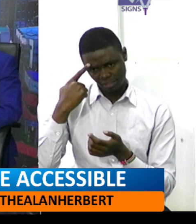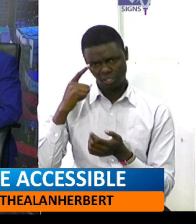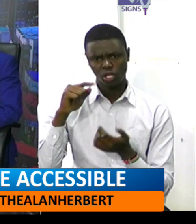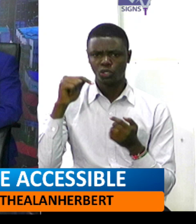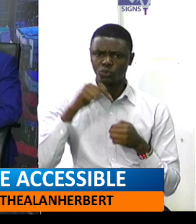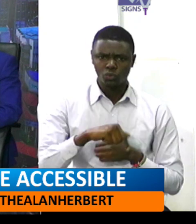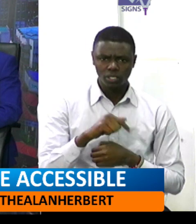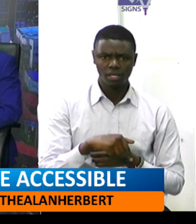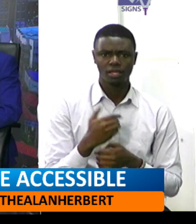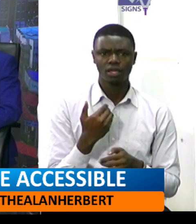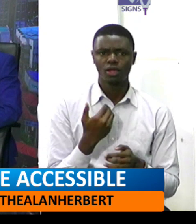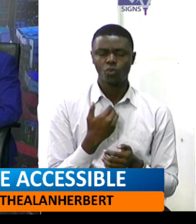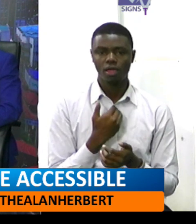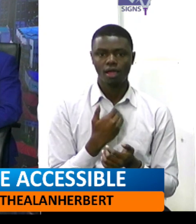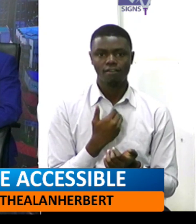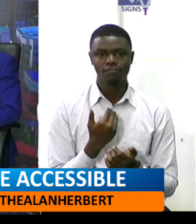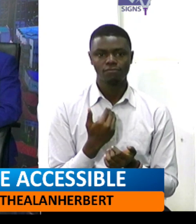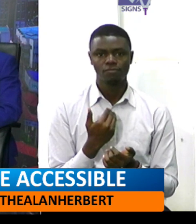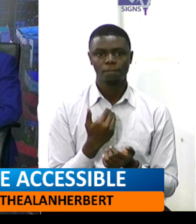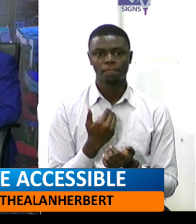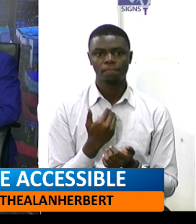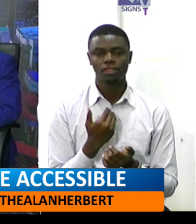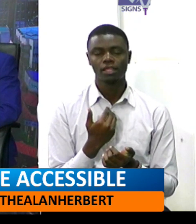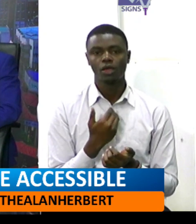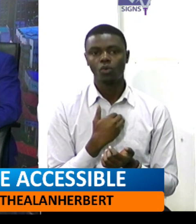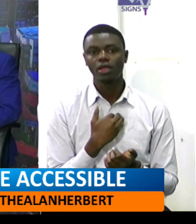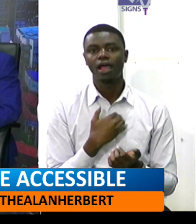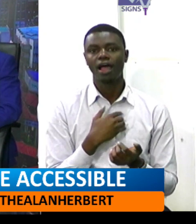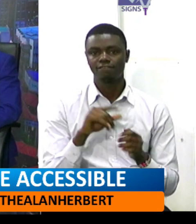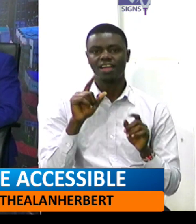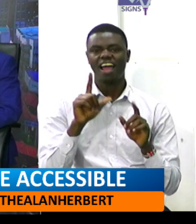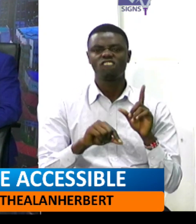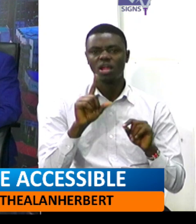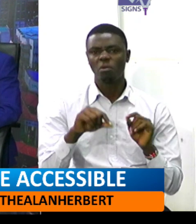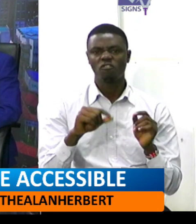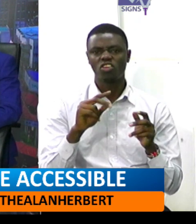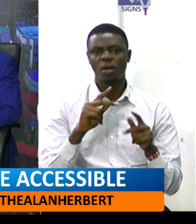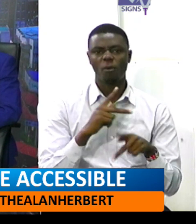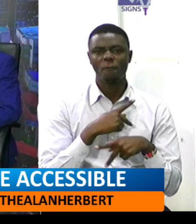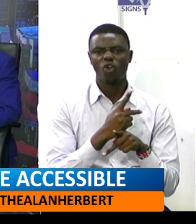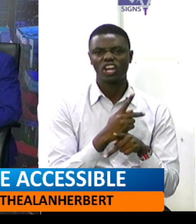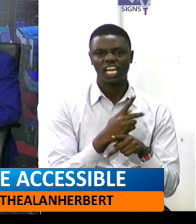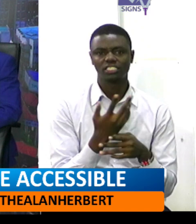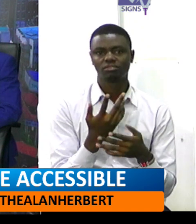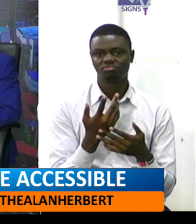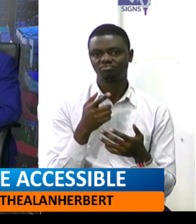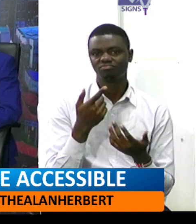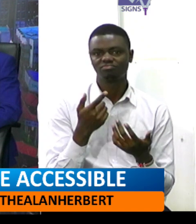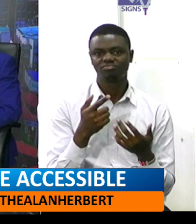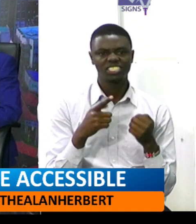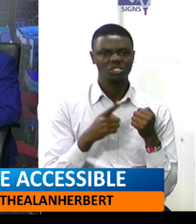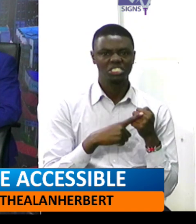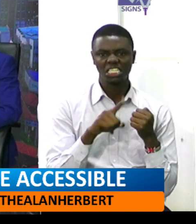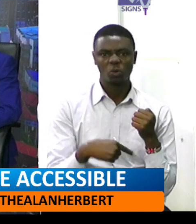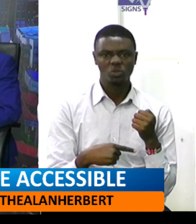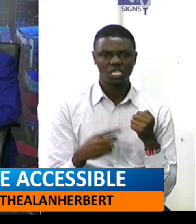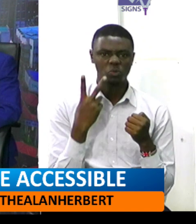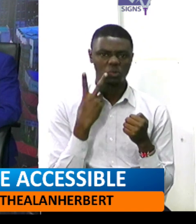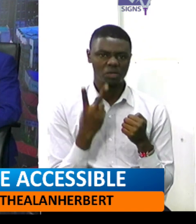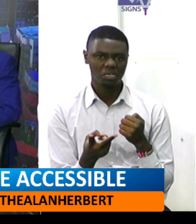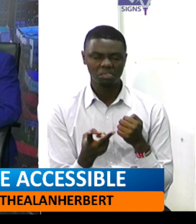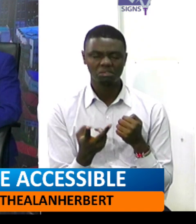Today, of course, we have put forward quite a number of affordable products, as low as